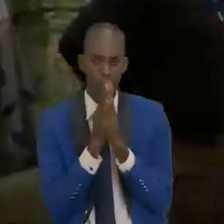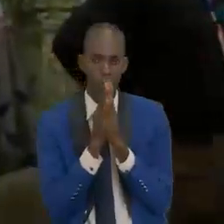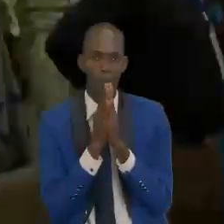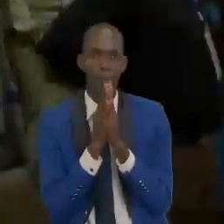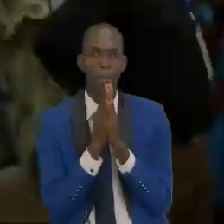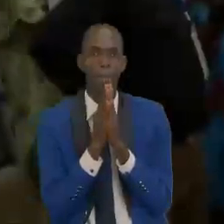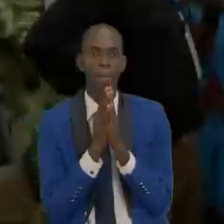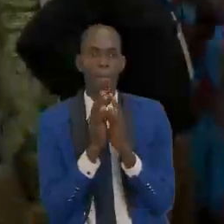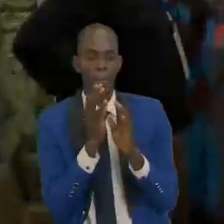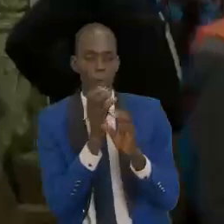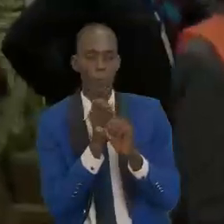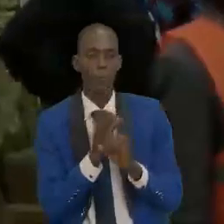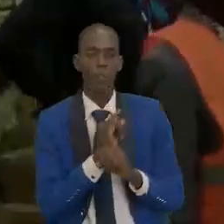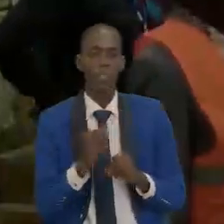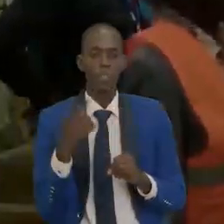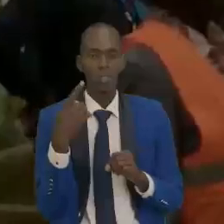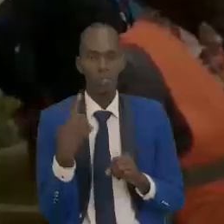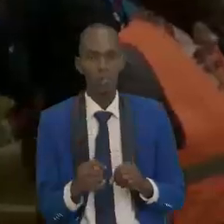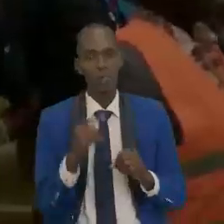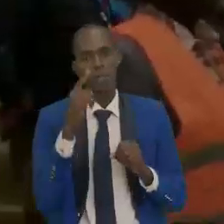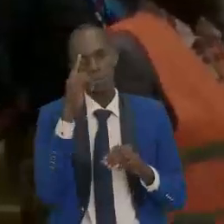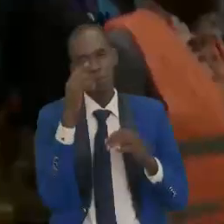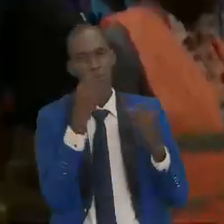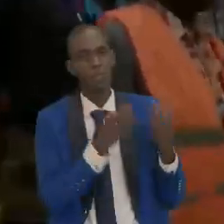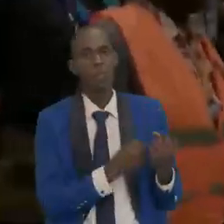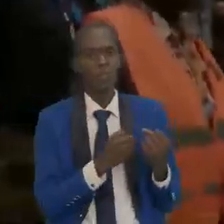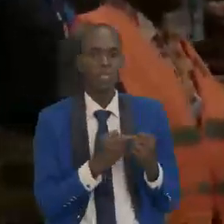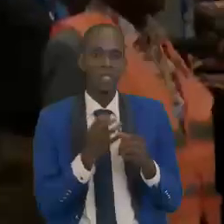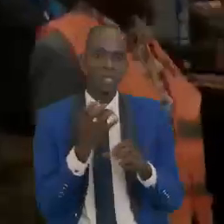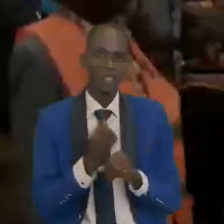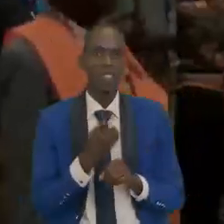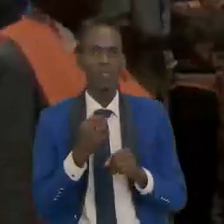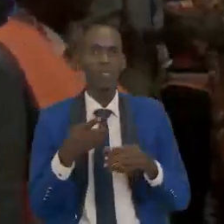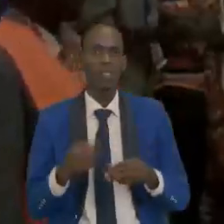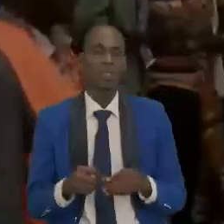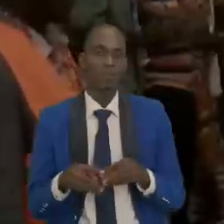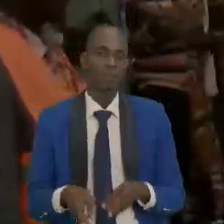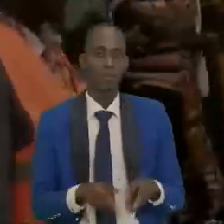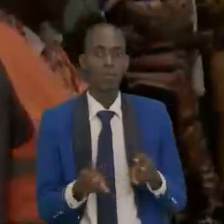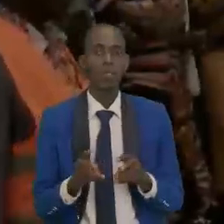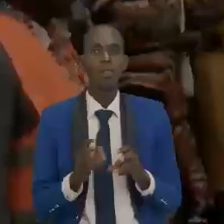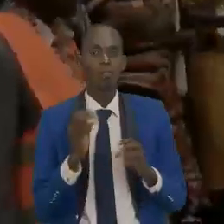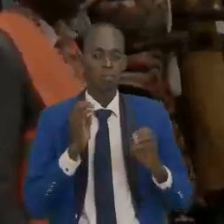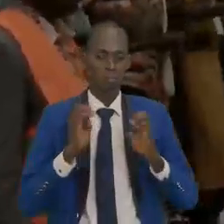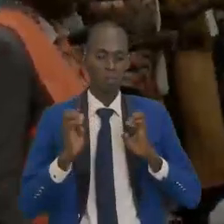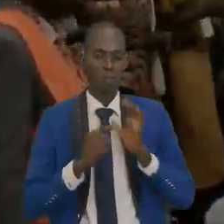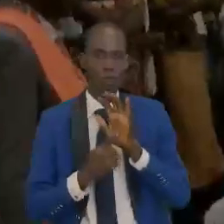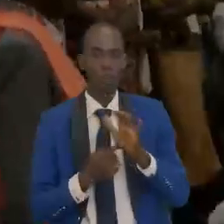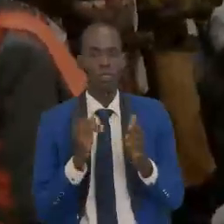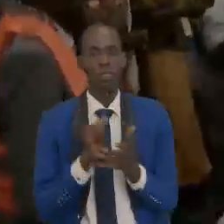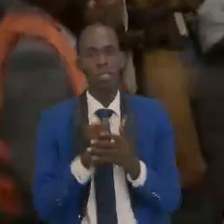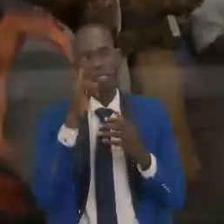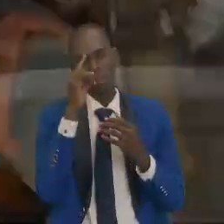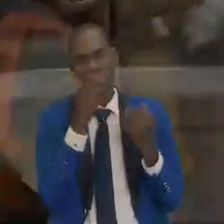obtaining the faith receiving the faith exercising the faith